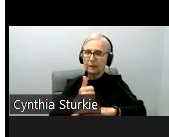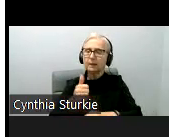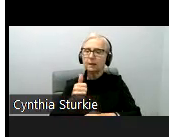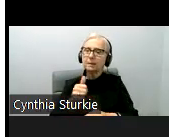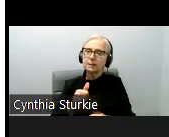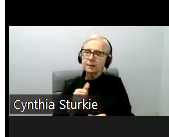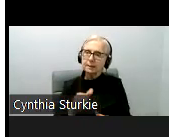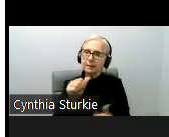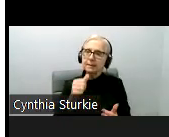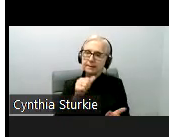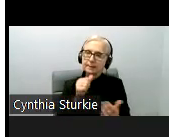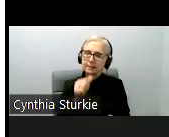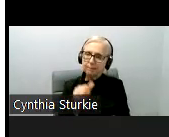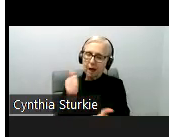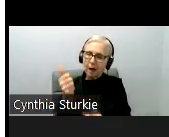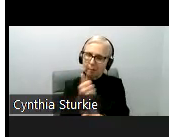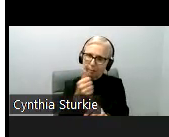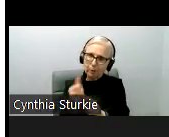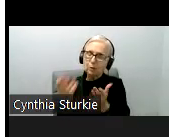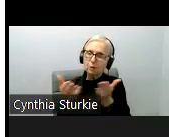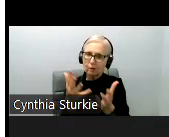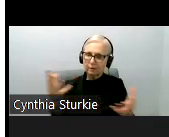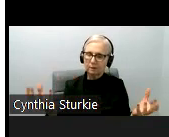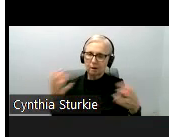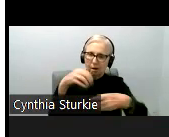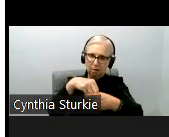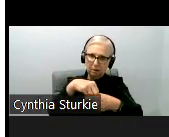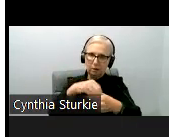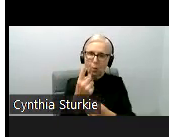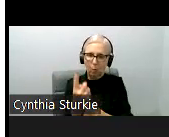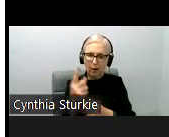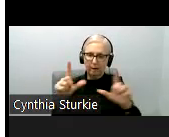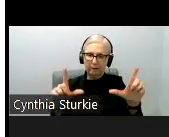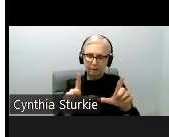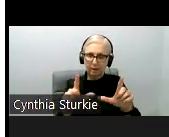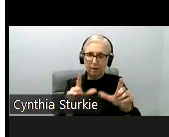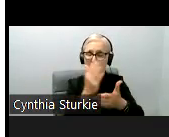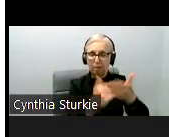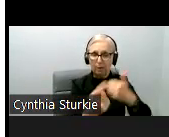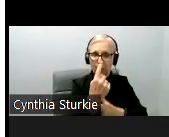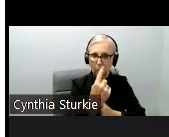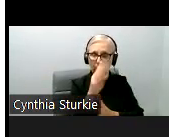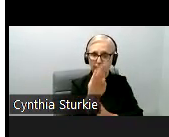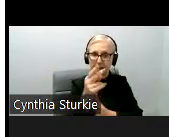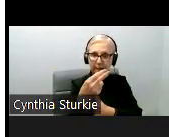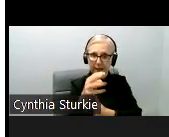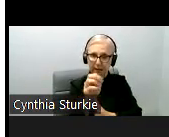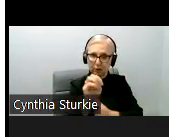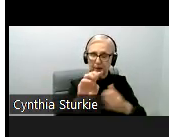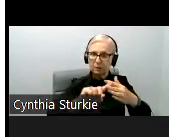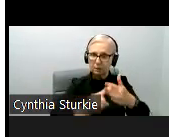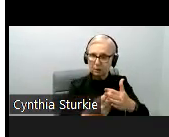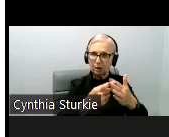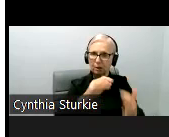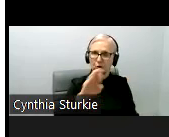services and mental health services together under one license type. Phase 1 of the BHE started